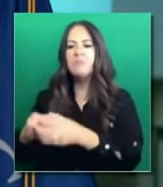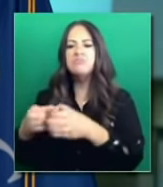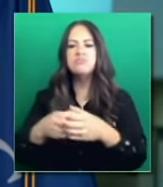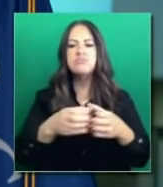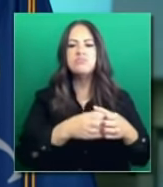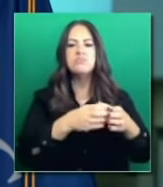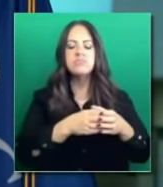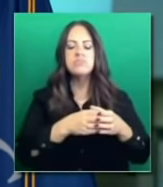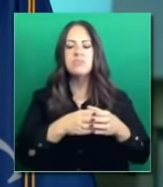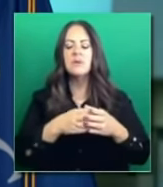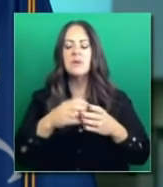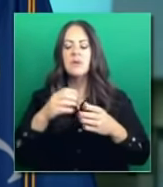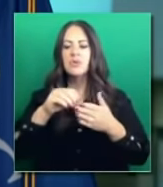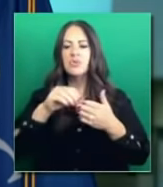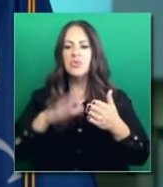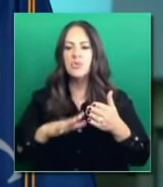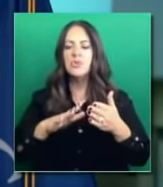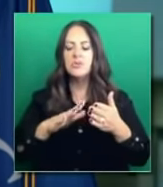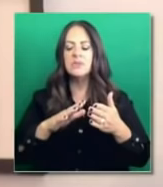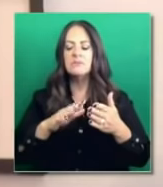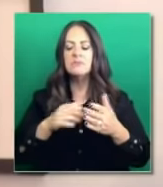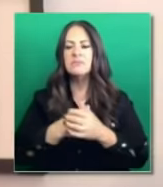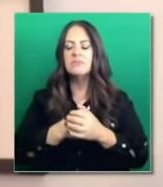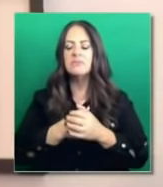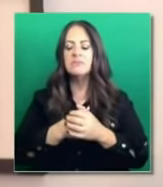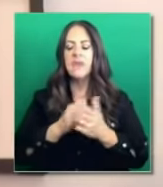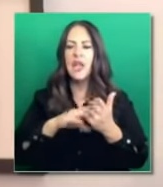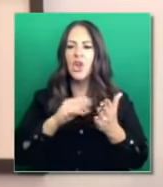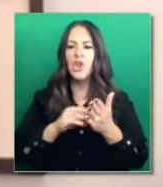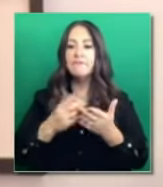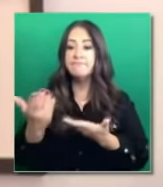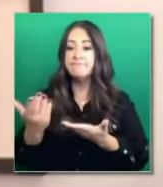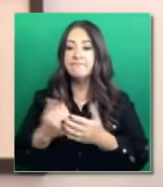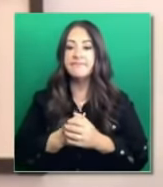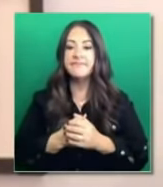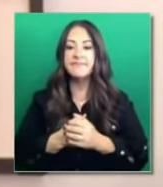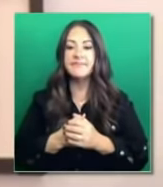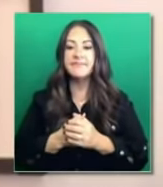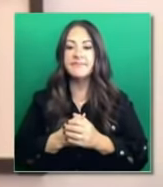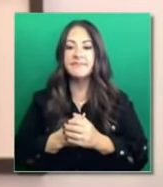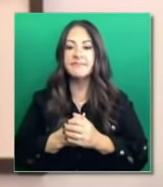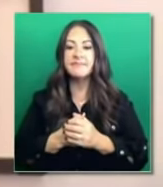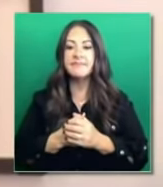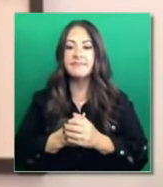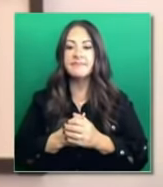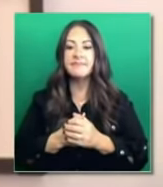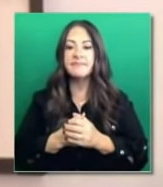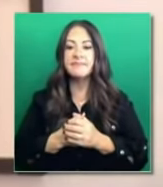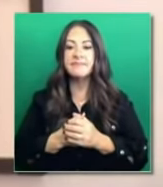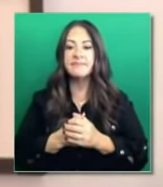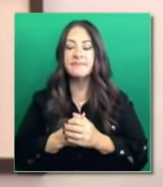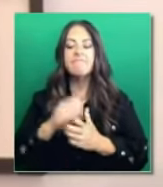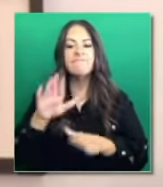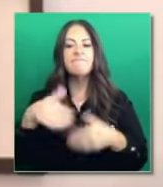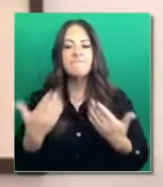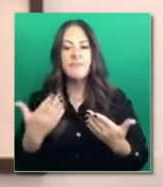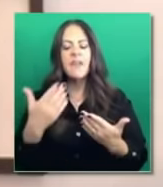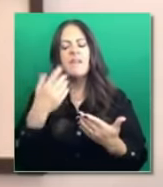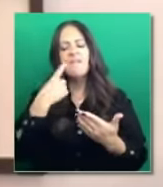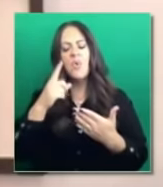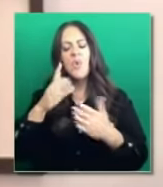broadly, just any additional thoughts that you have at this stage. Well, I would just say that for children with